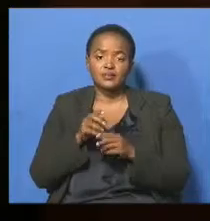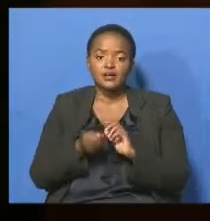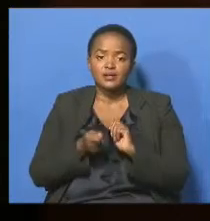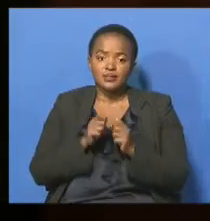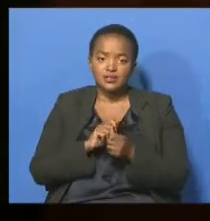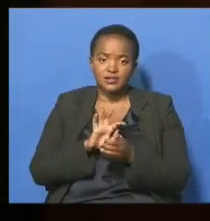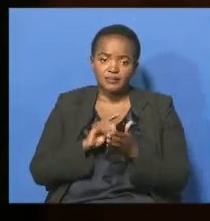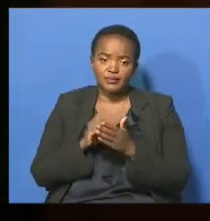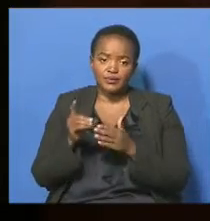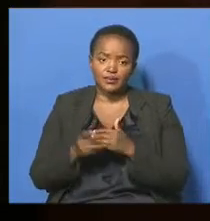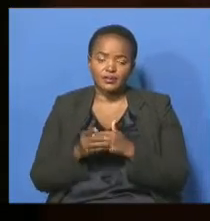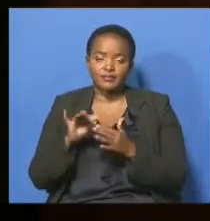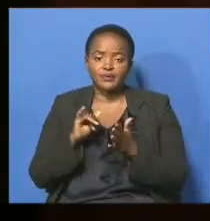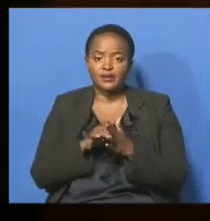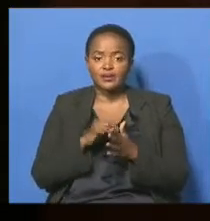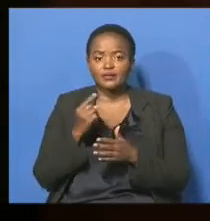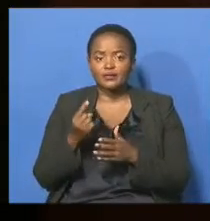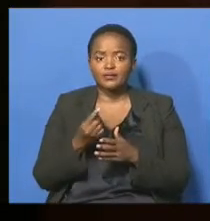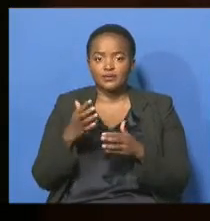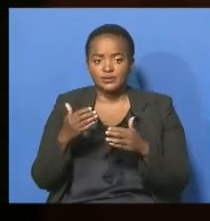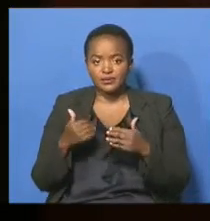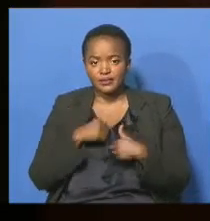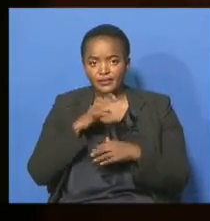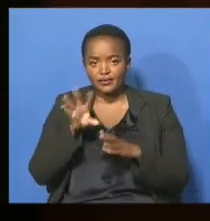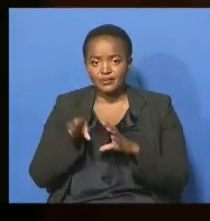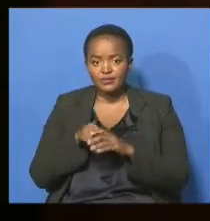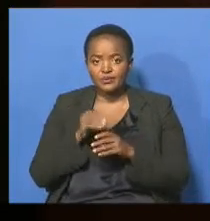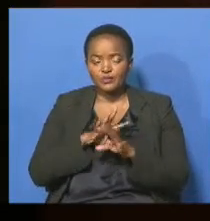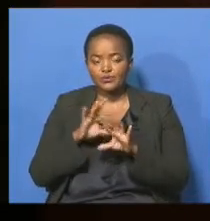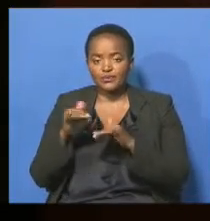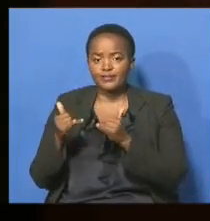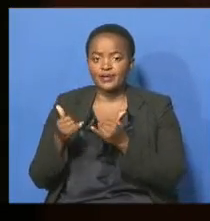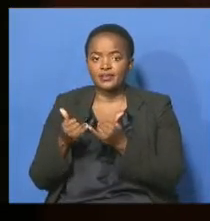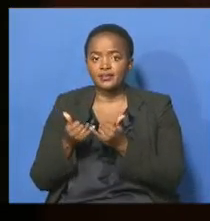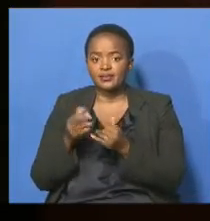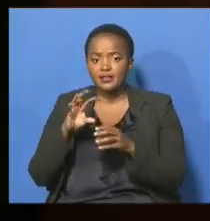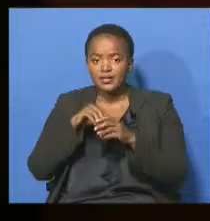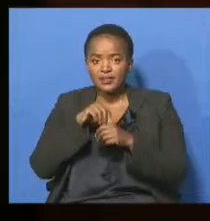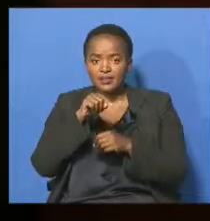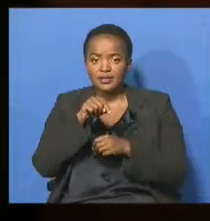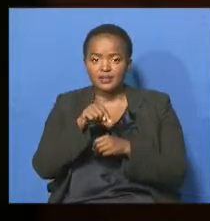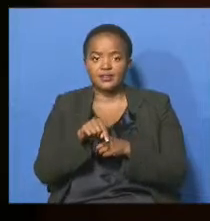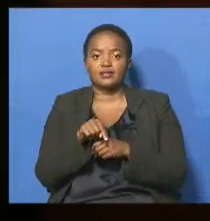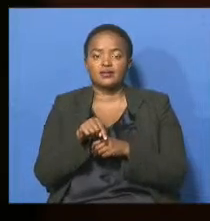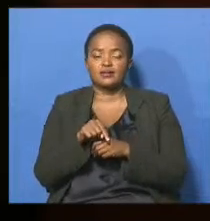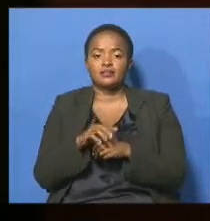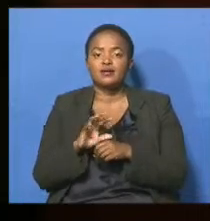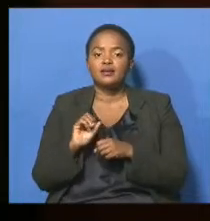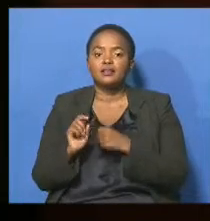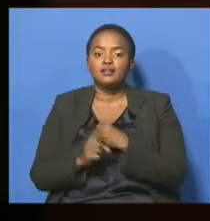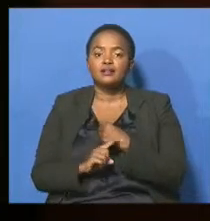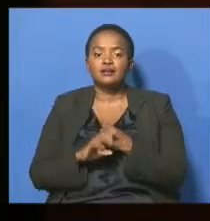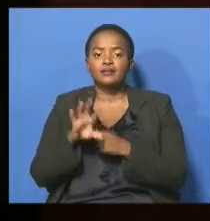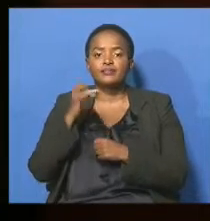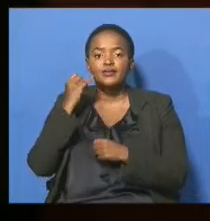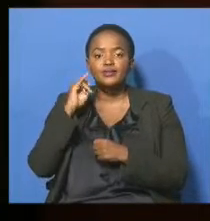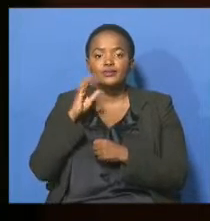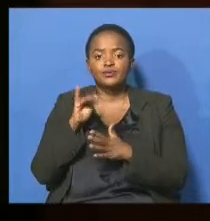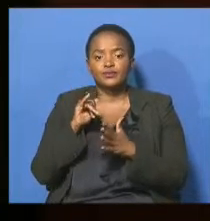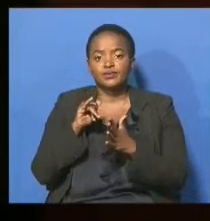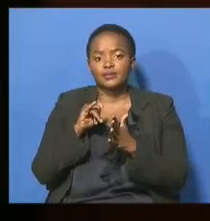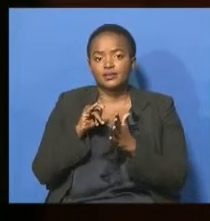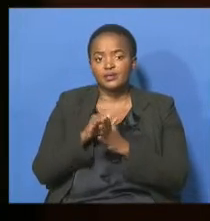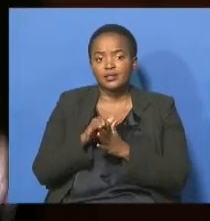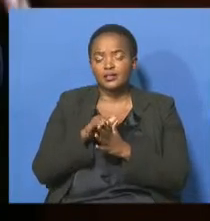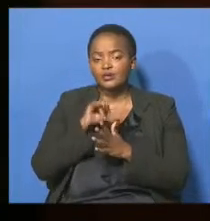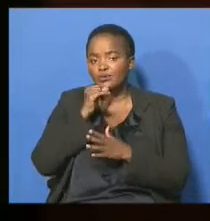program was always the involvement of the community in crime issues. Let me not say